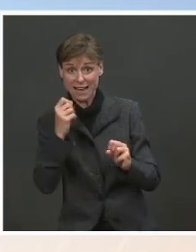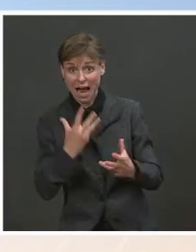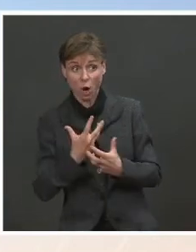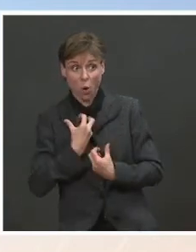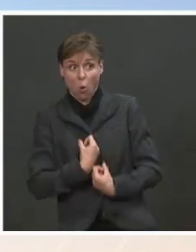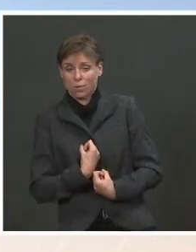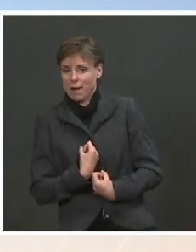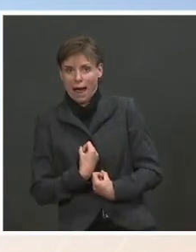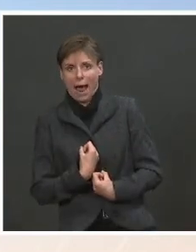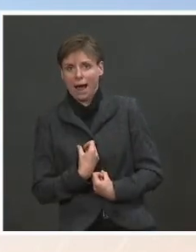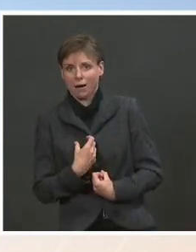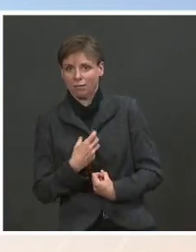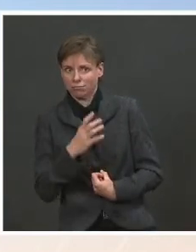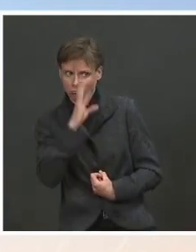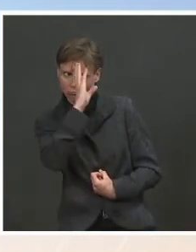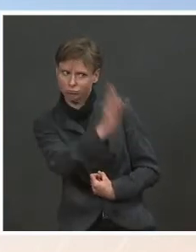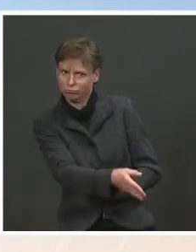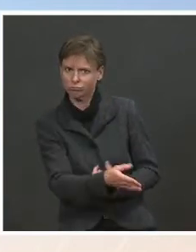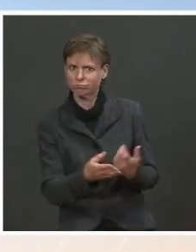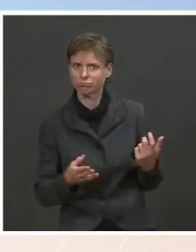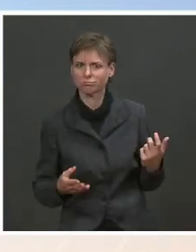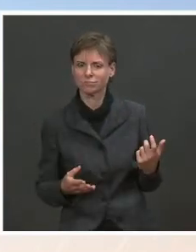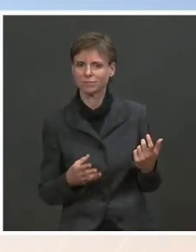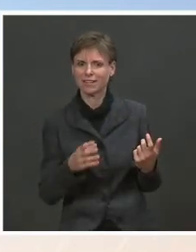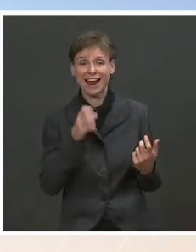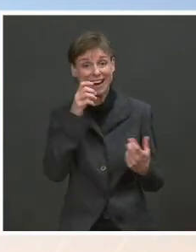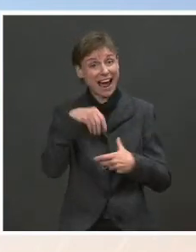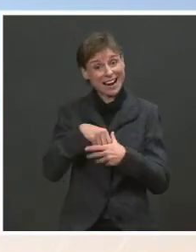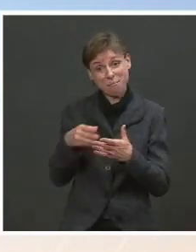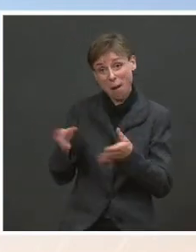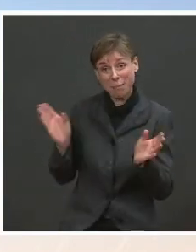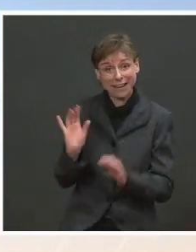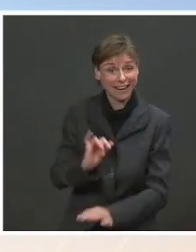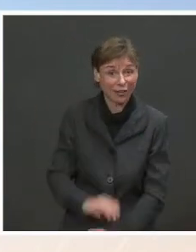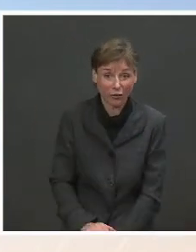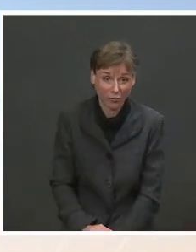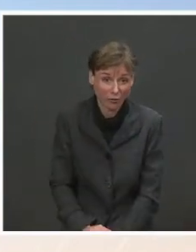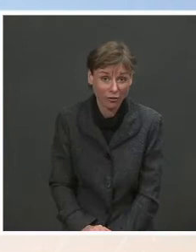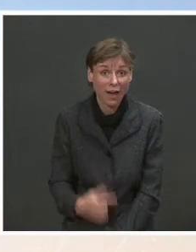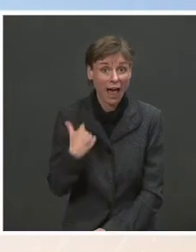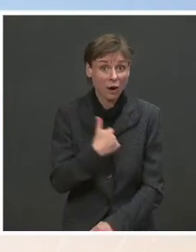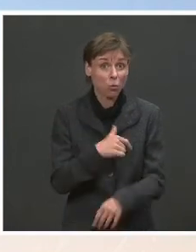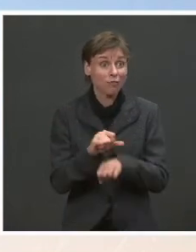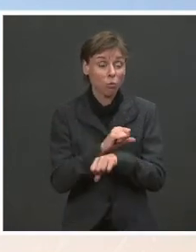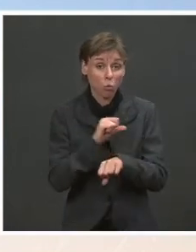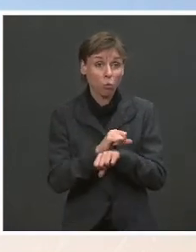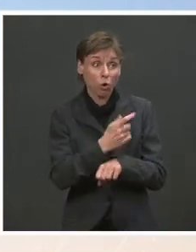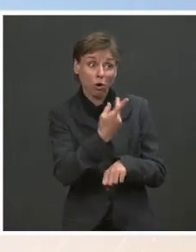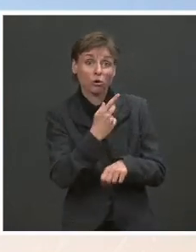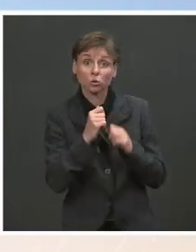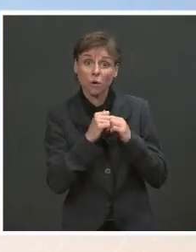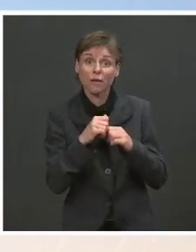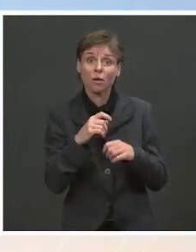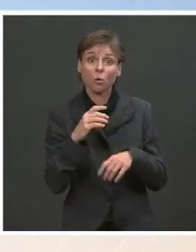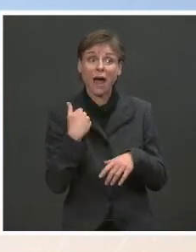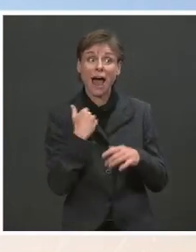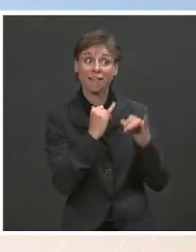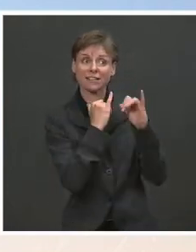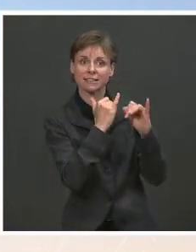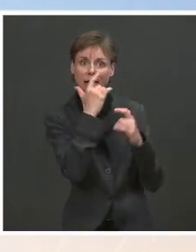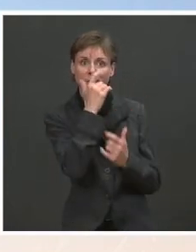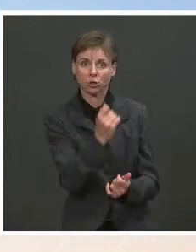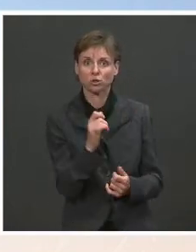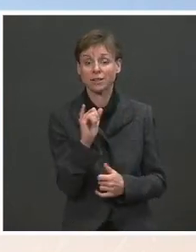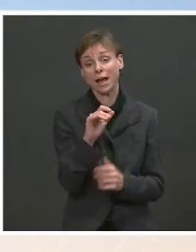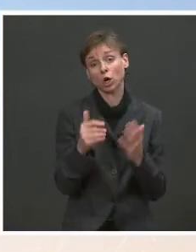have still found ways to work together on areas where we have mutual interests, including the extension of New START by 5